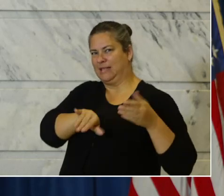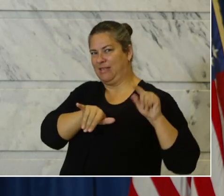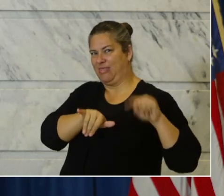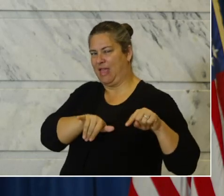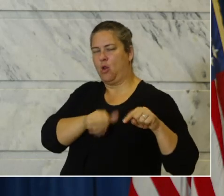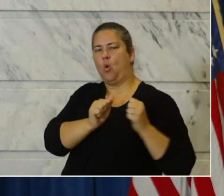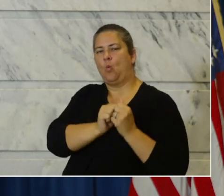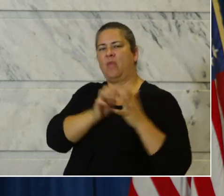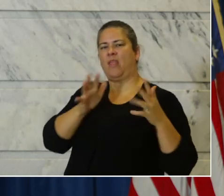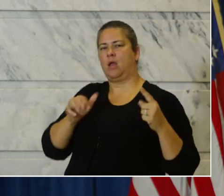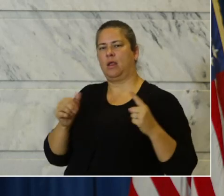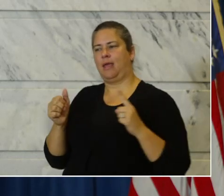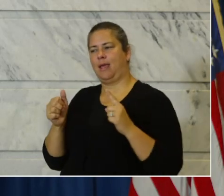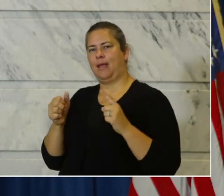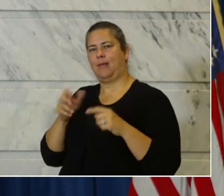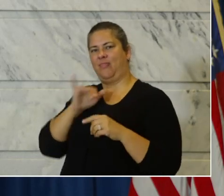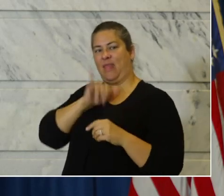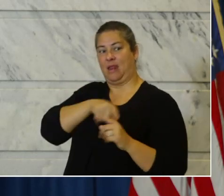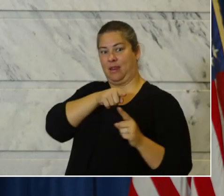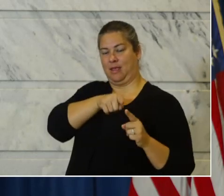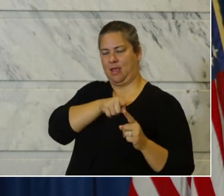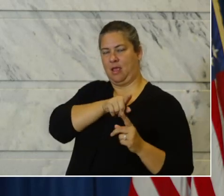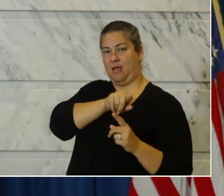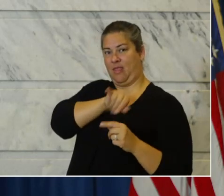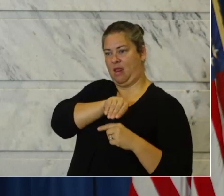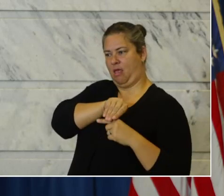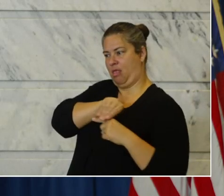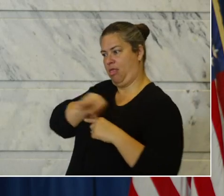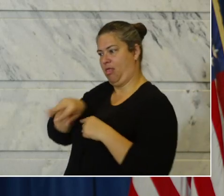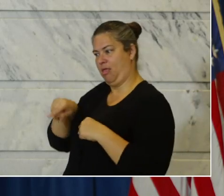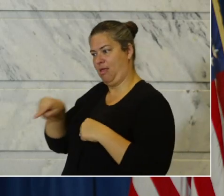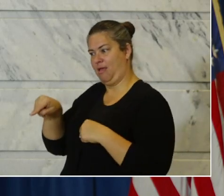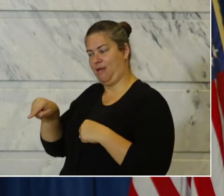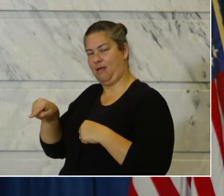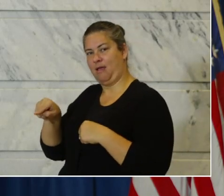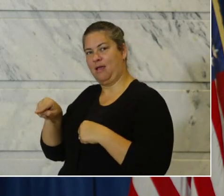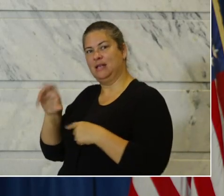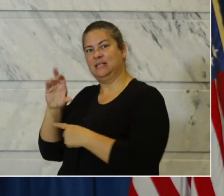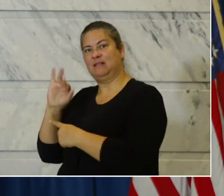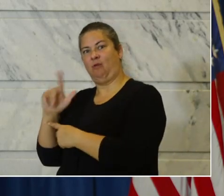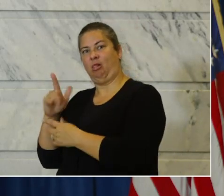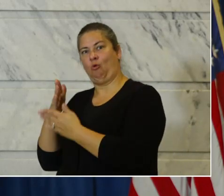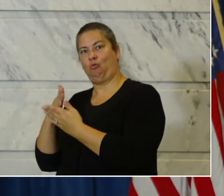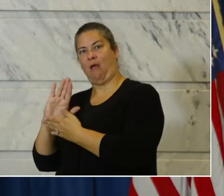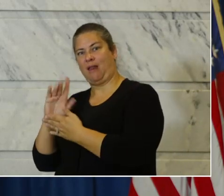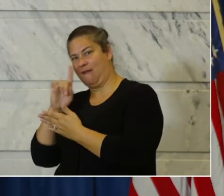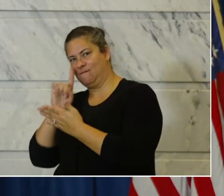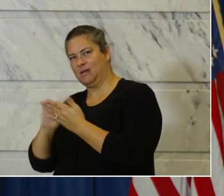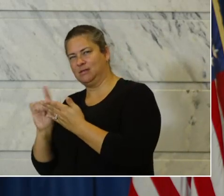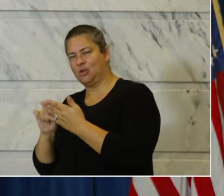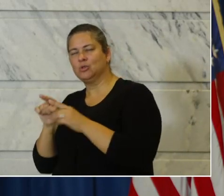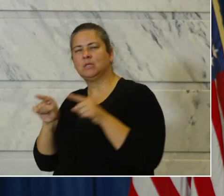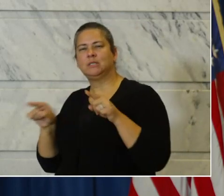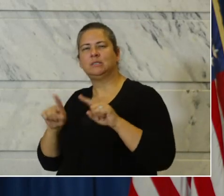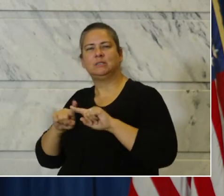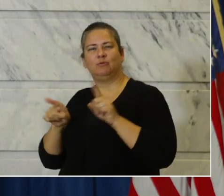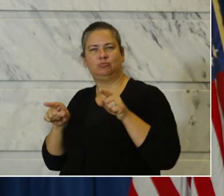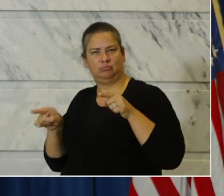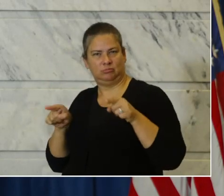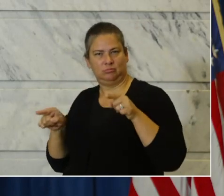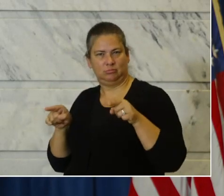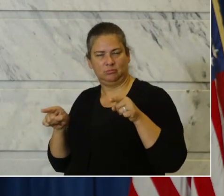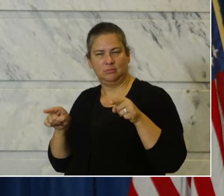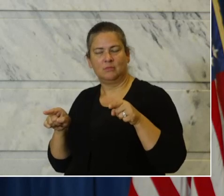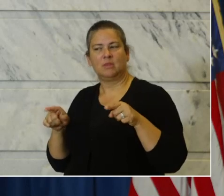rights investigation. I believe that there are very different investigations that are that set out to determine very